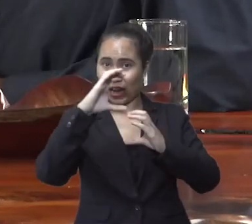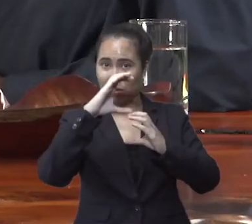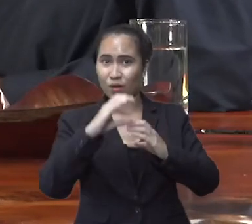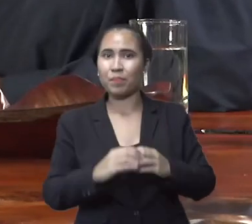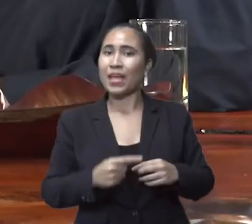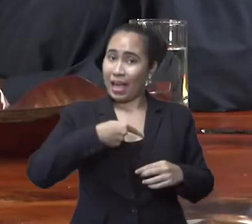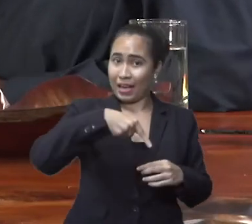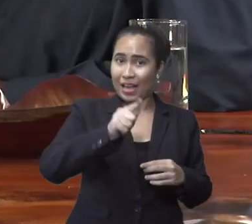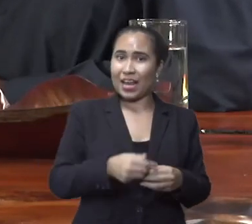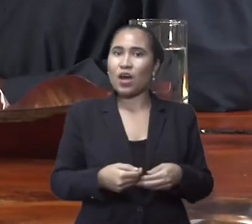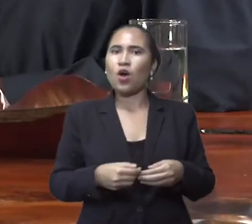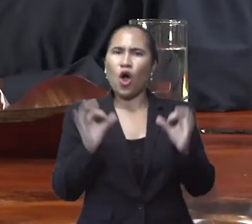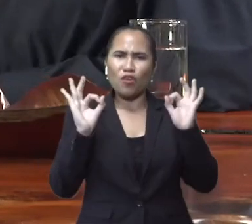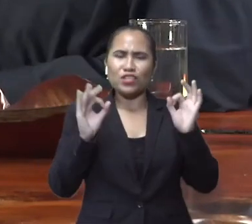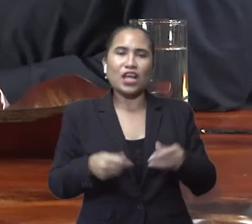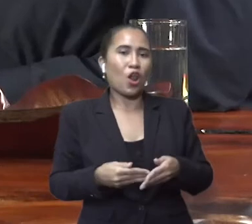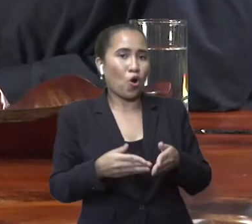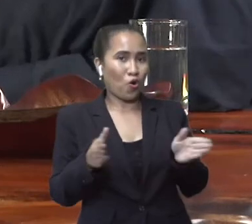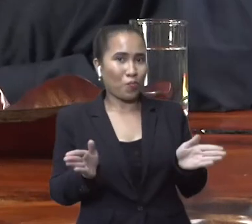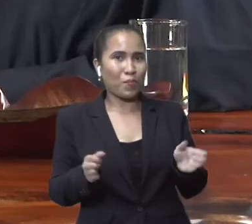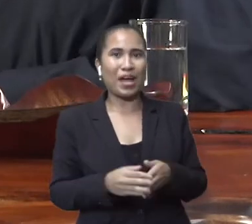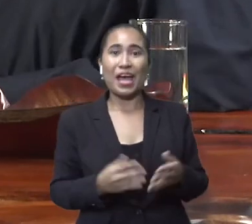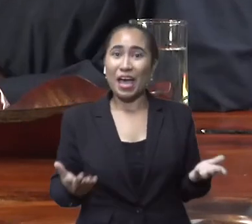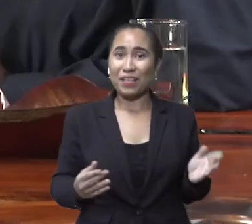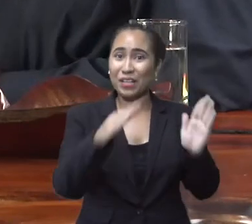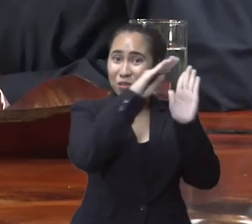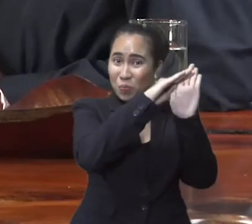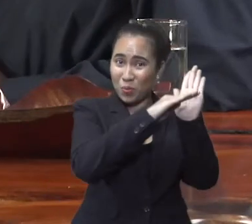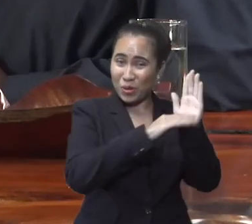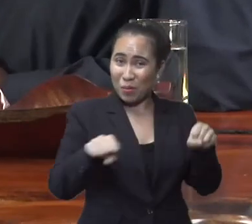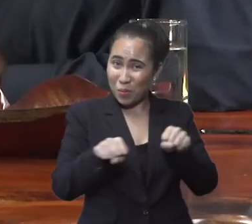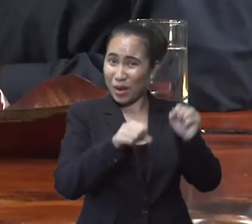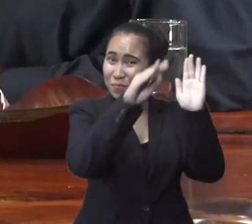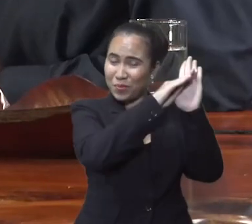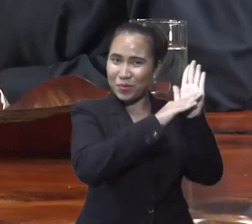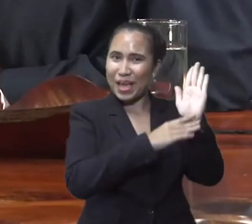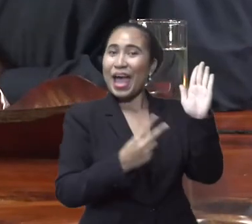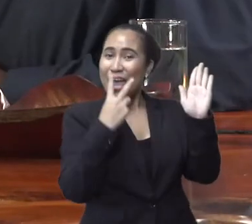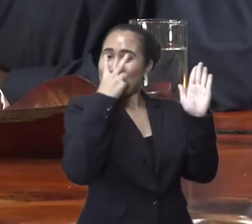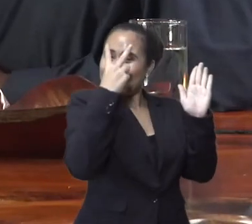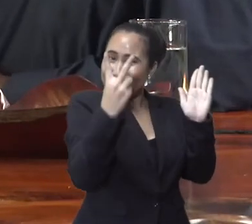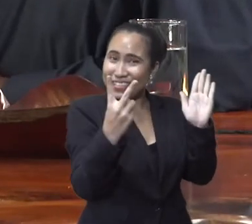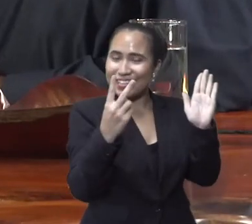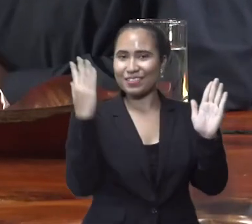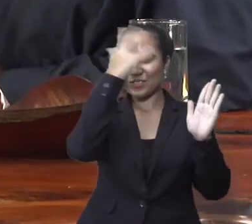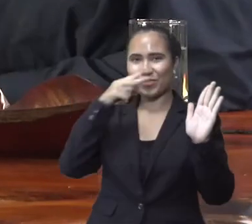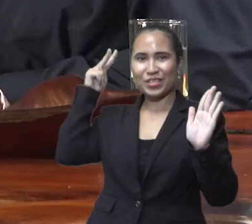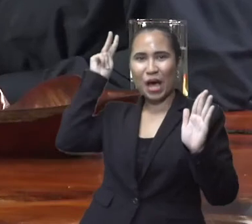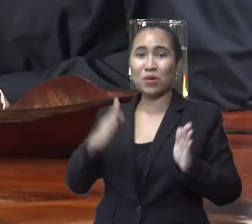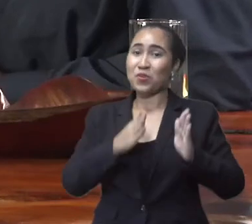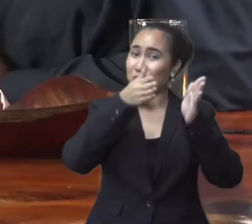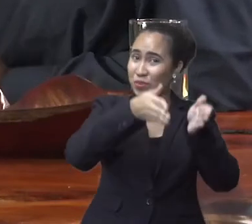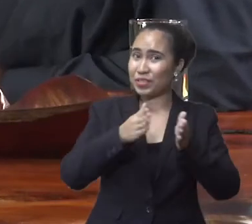official opening. But he has a fairly packed program because we also want him to see Suriname. So he'll be visiting